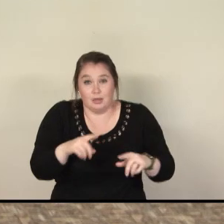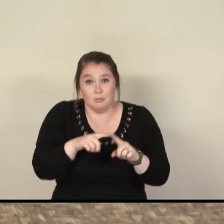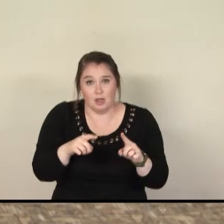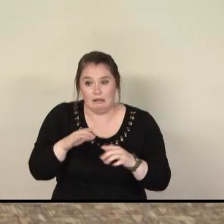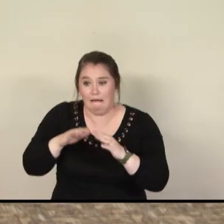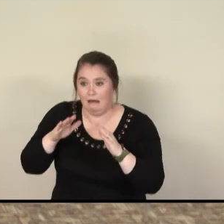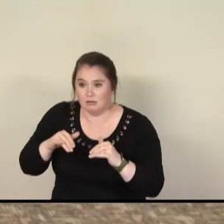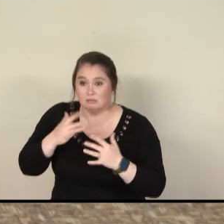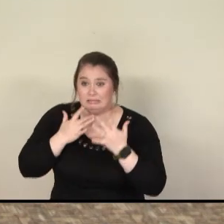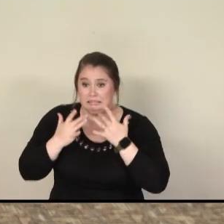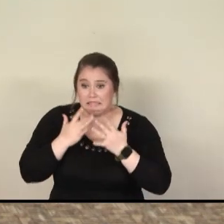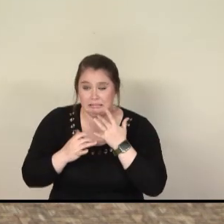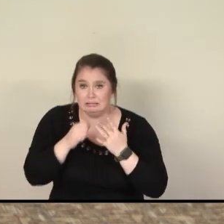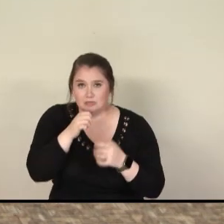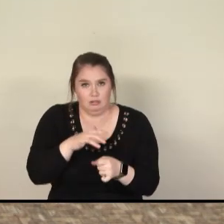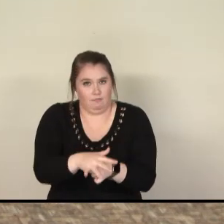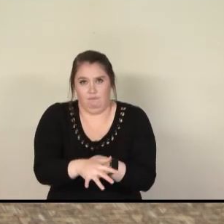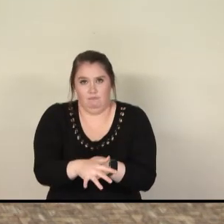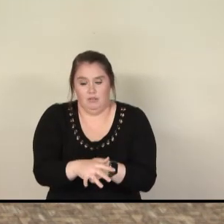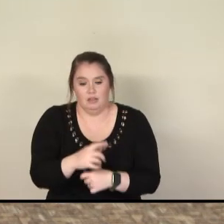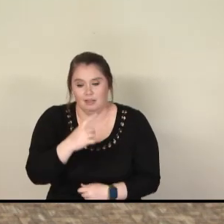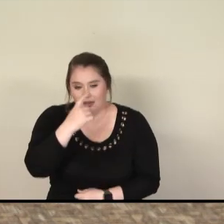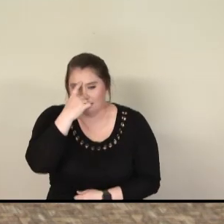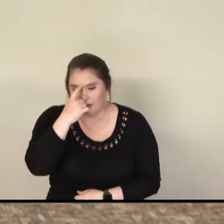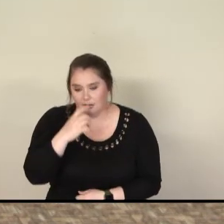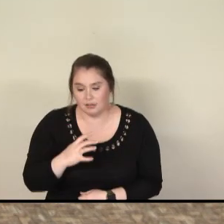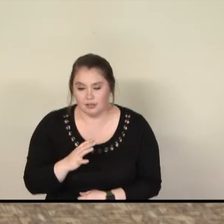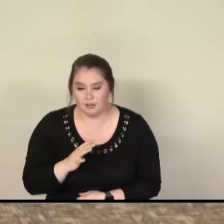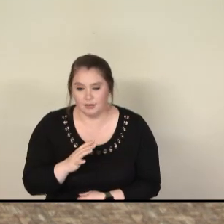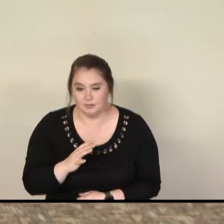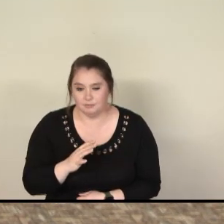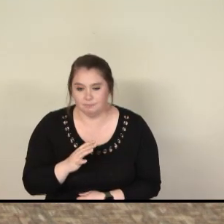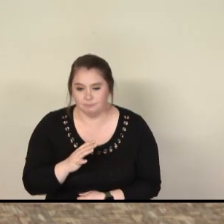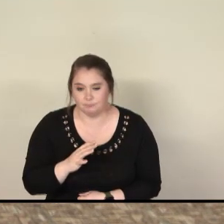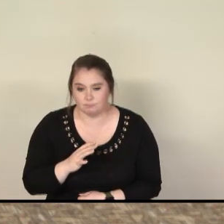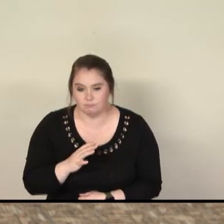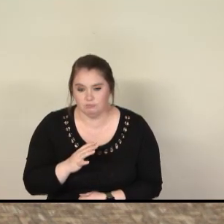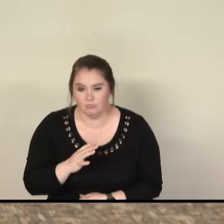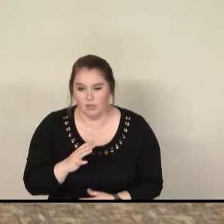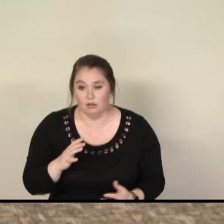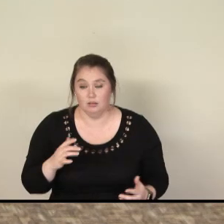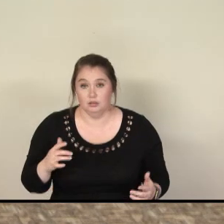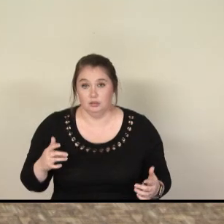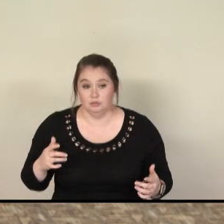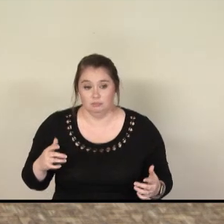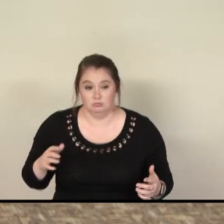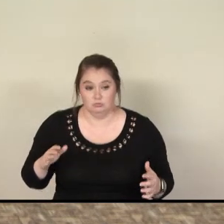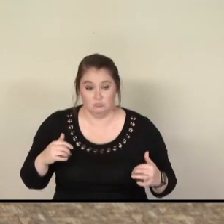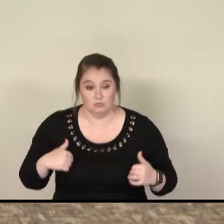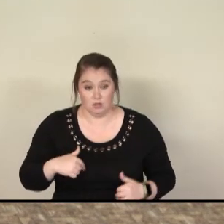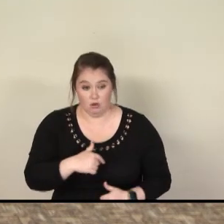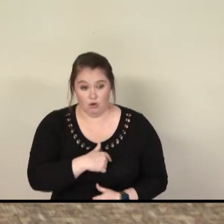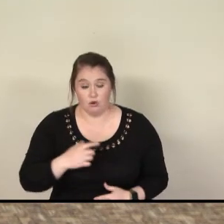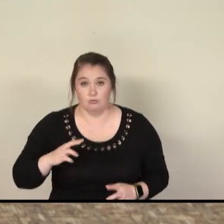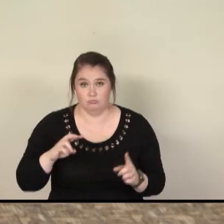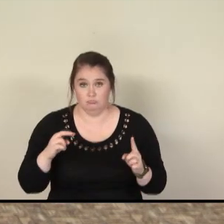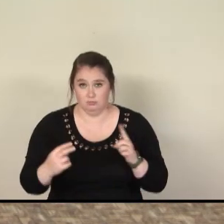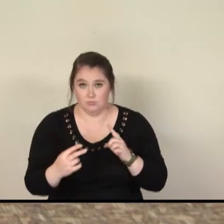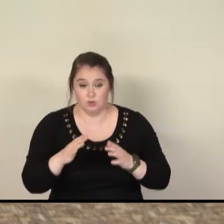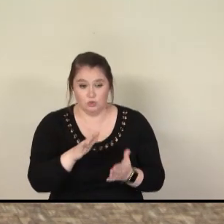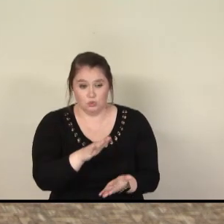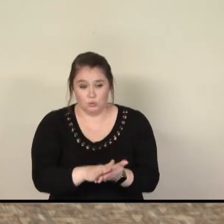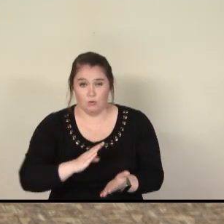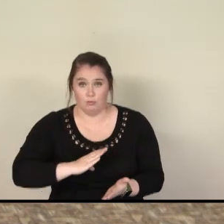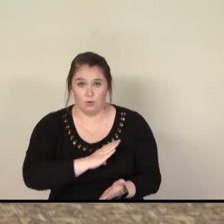short in the whole city. But I think from our lane as the school board, I just hope we're really looking